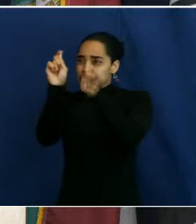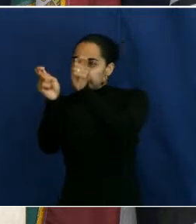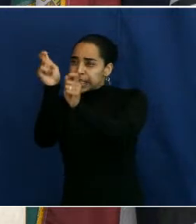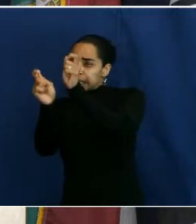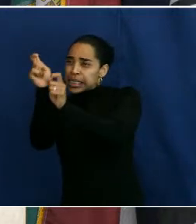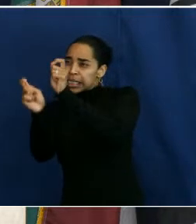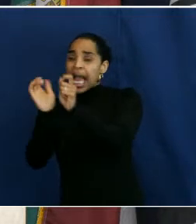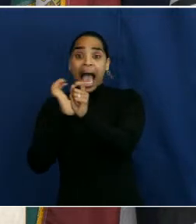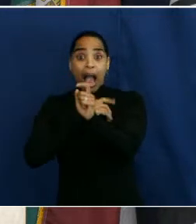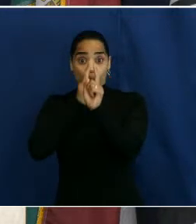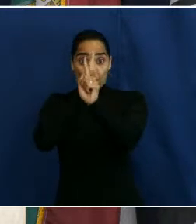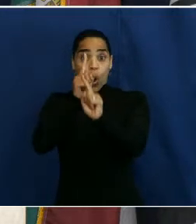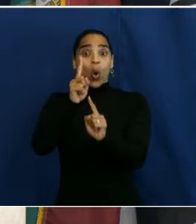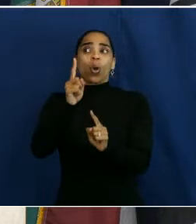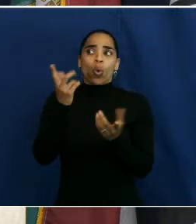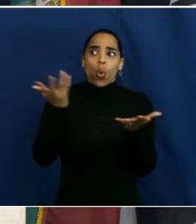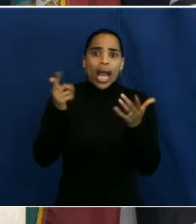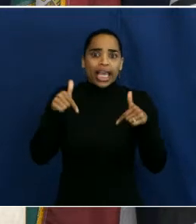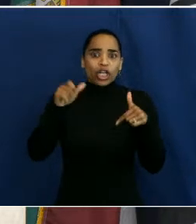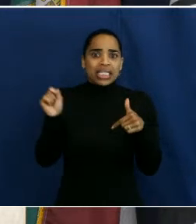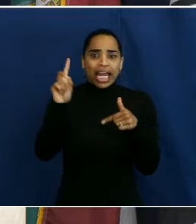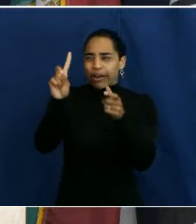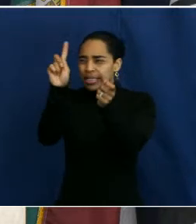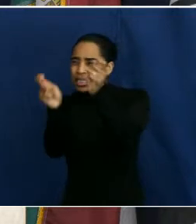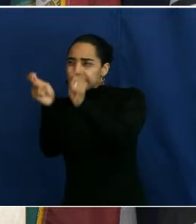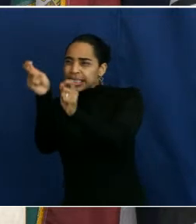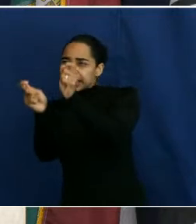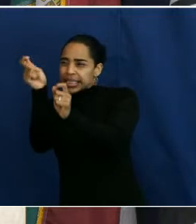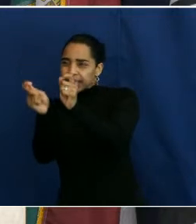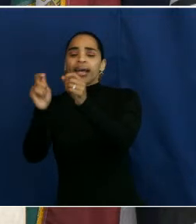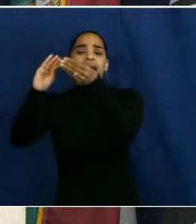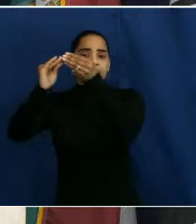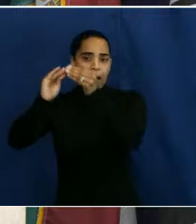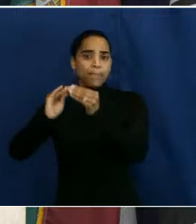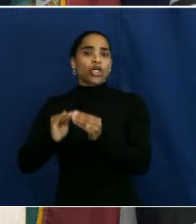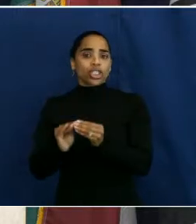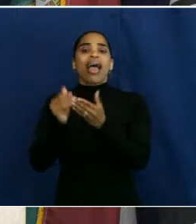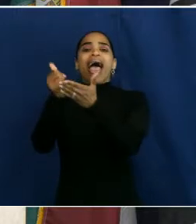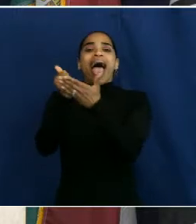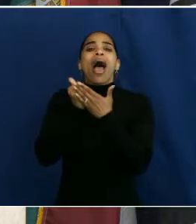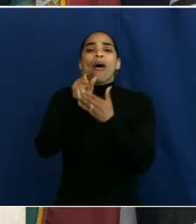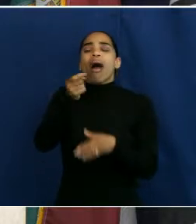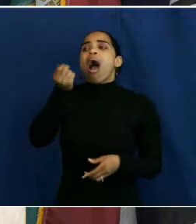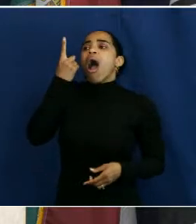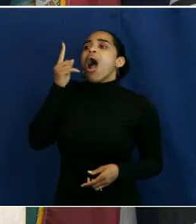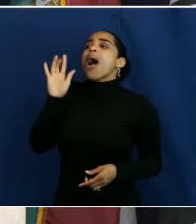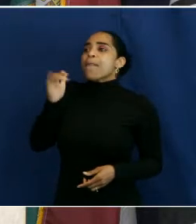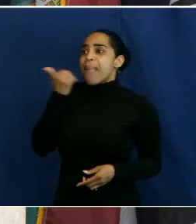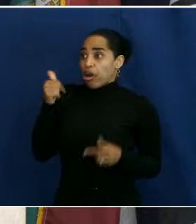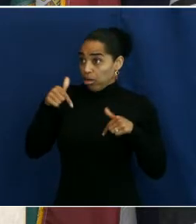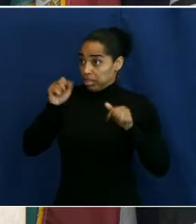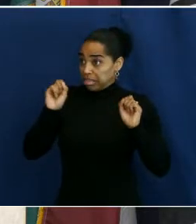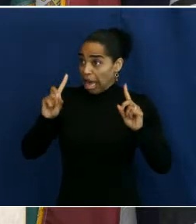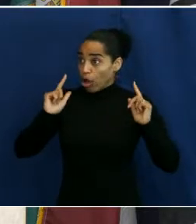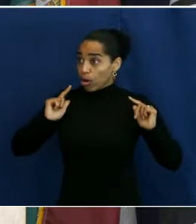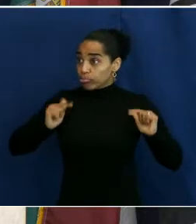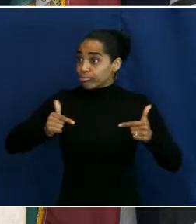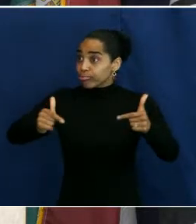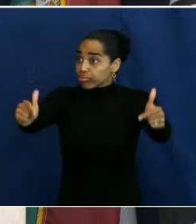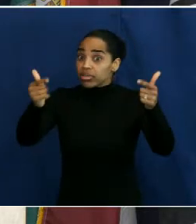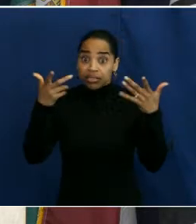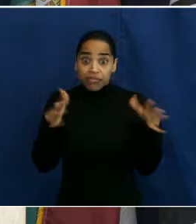percentage of the goal that we're striving to get to we are at. And so it'll give us a little better sense of what we're marching towards, what we're working